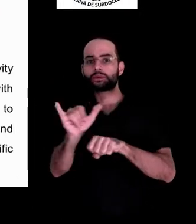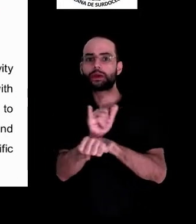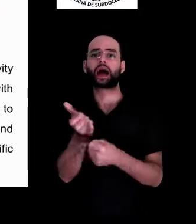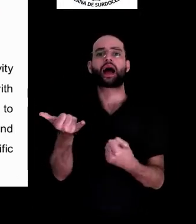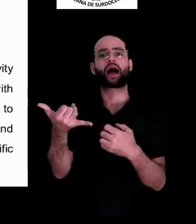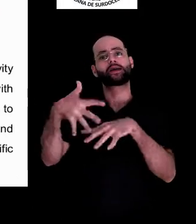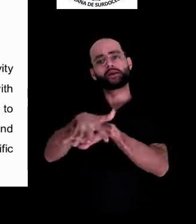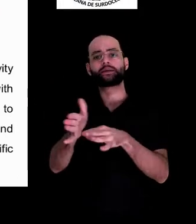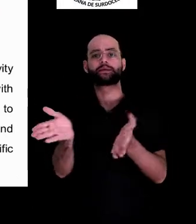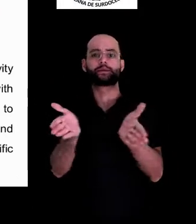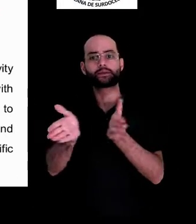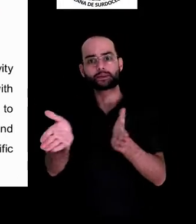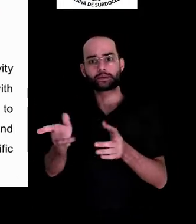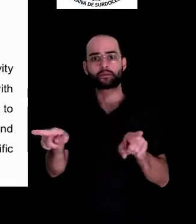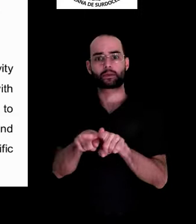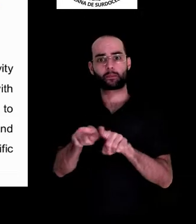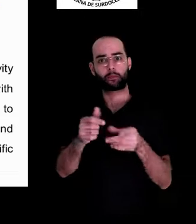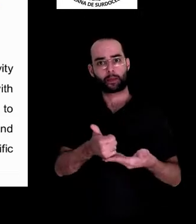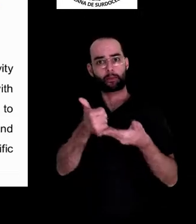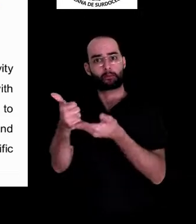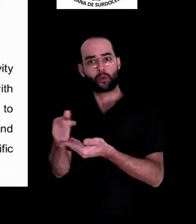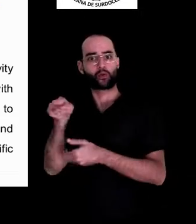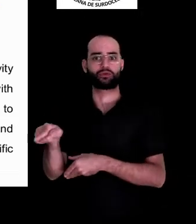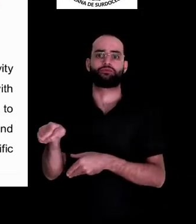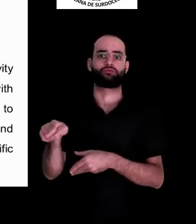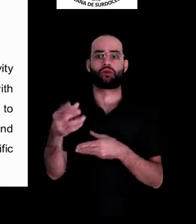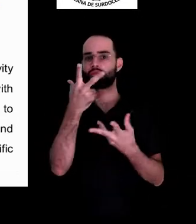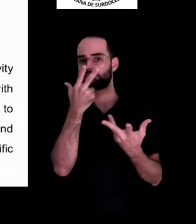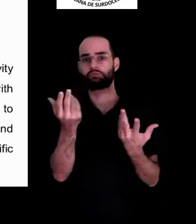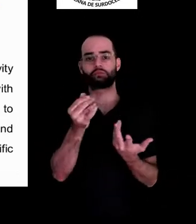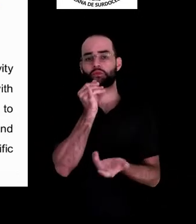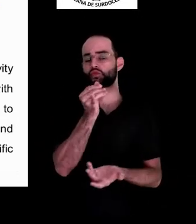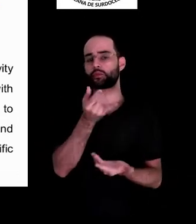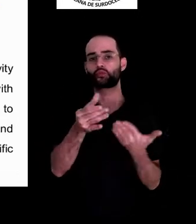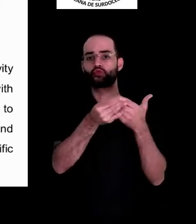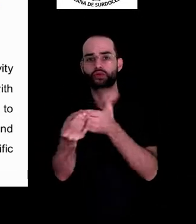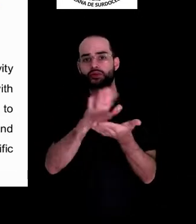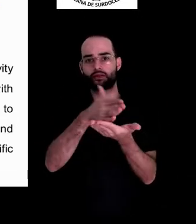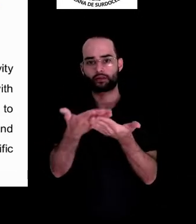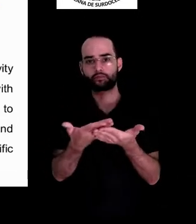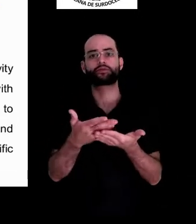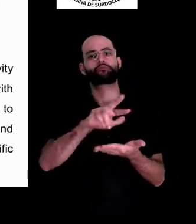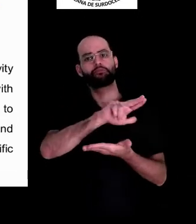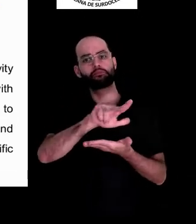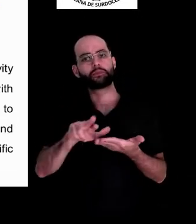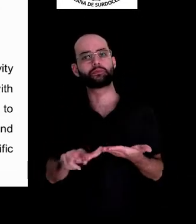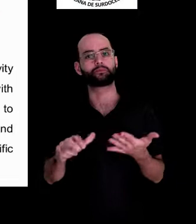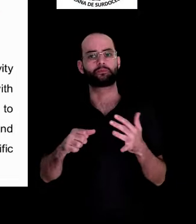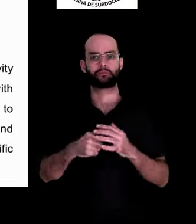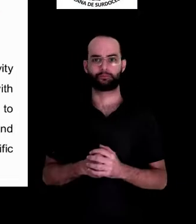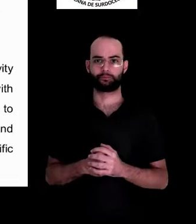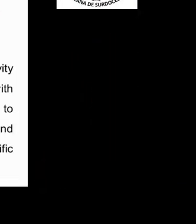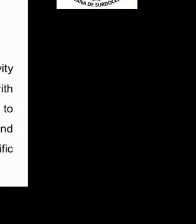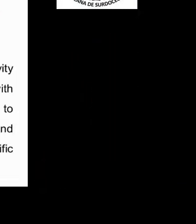compensate the affected senses by interacting with environmental barriers.